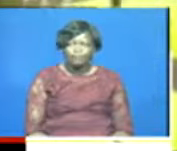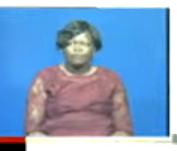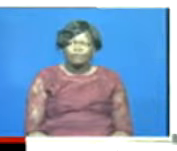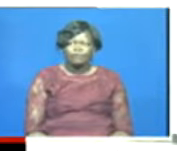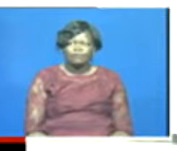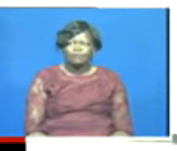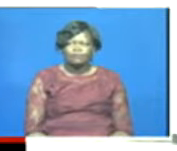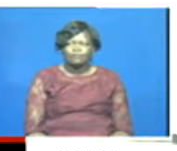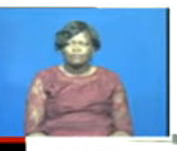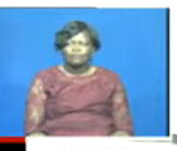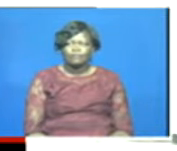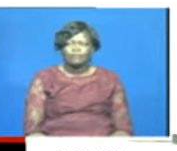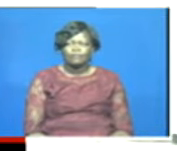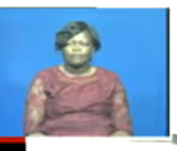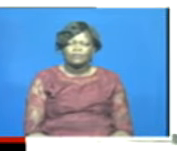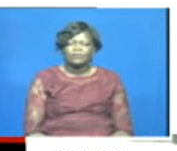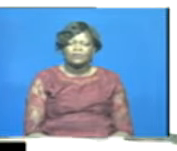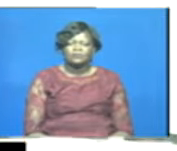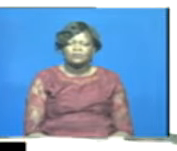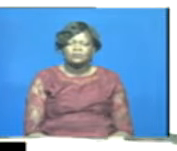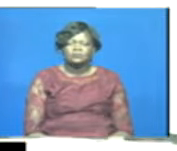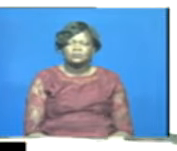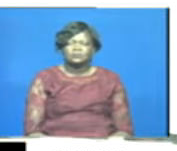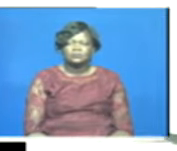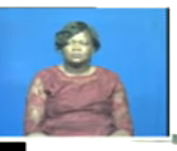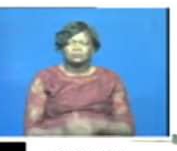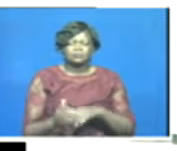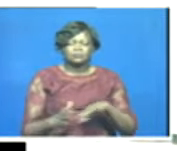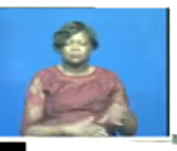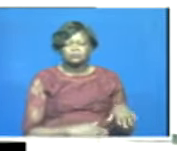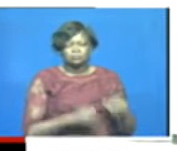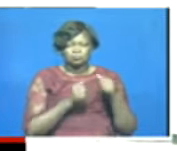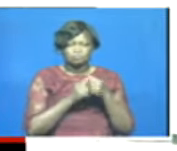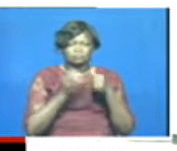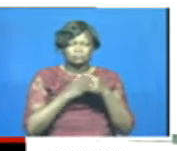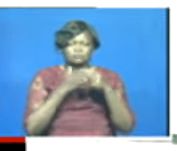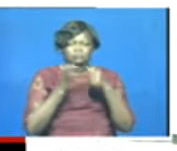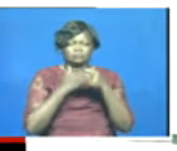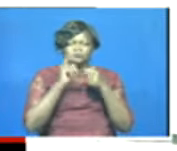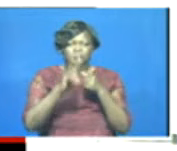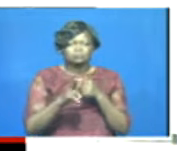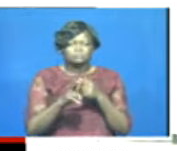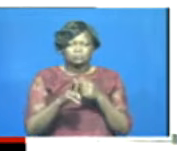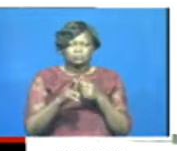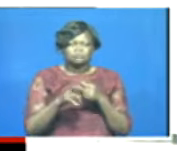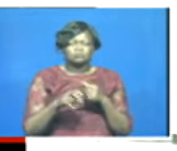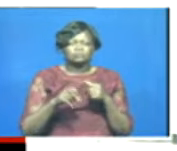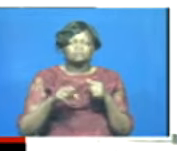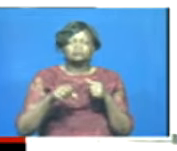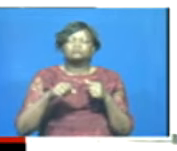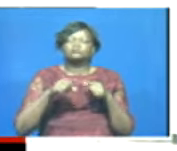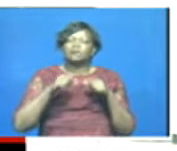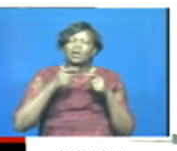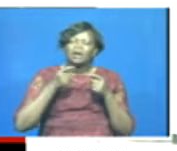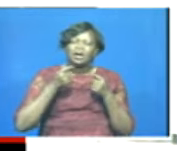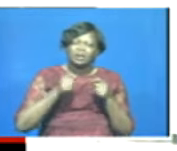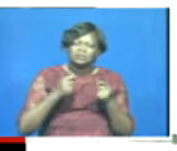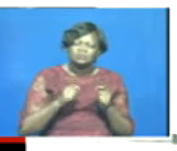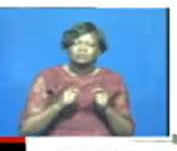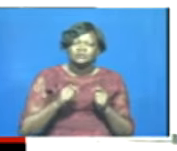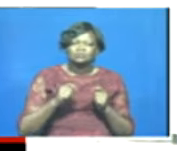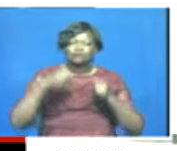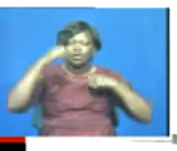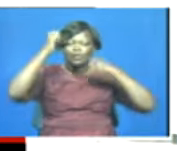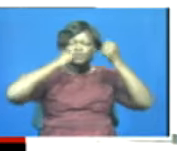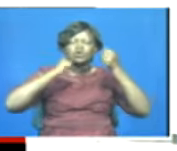Ouma. Now, the 1982 attempted military coup saw the name Kenya Air